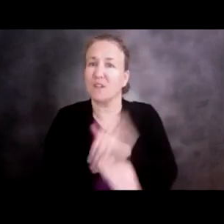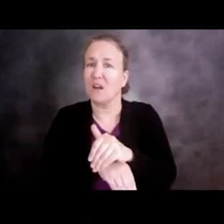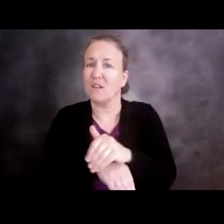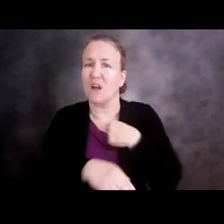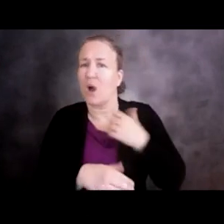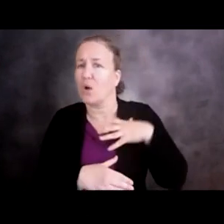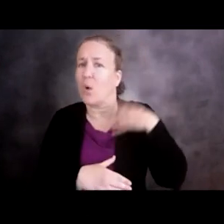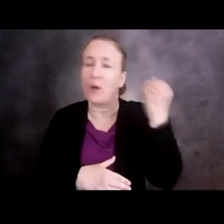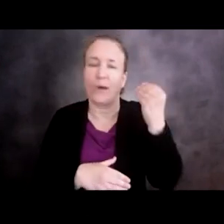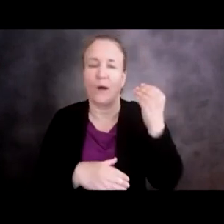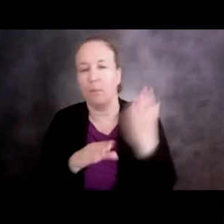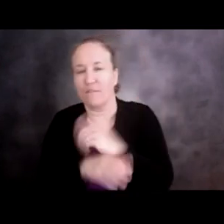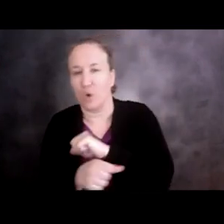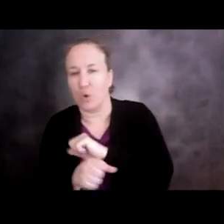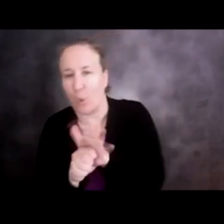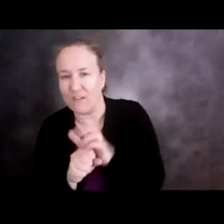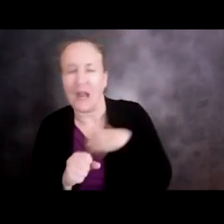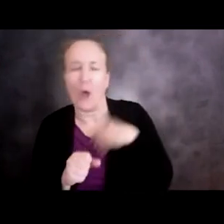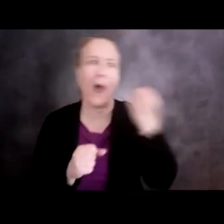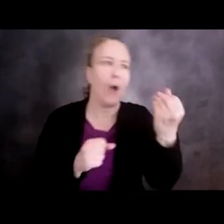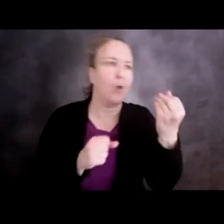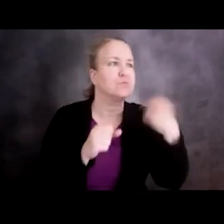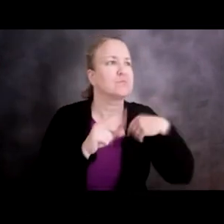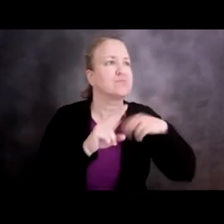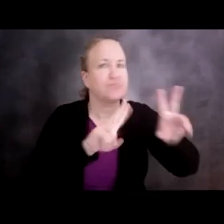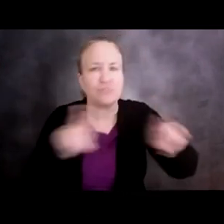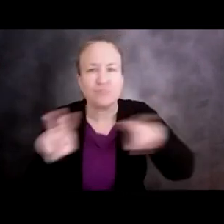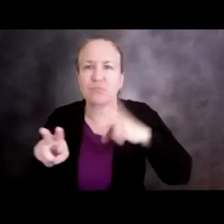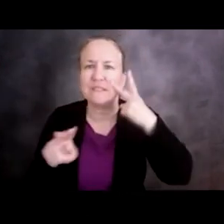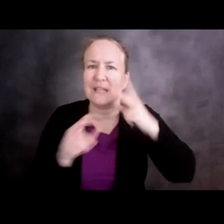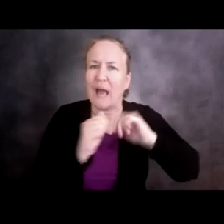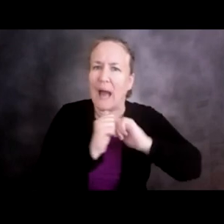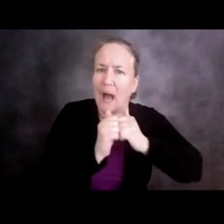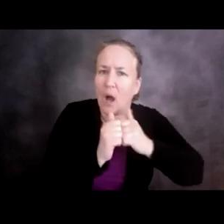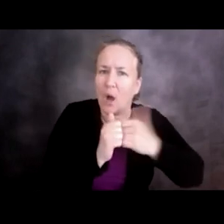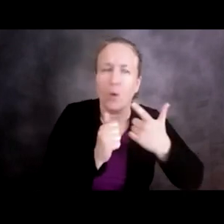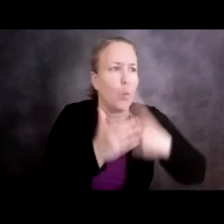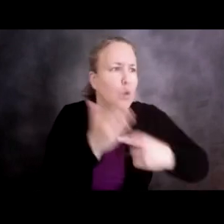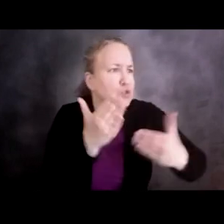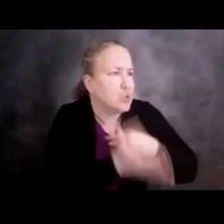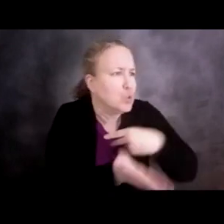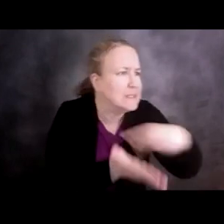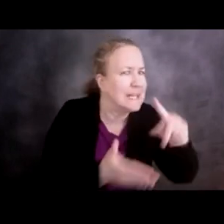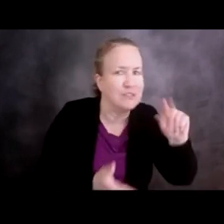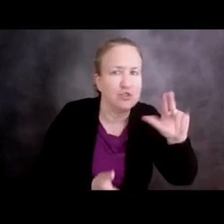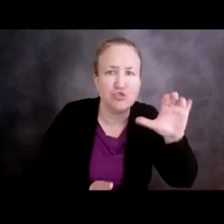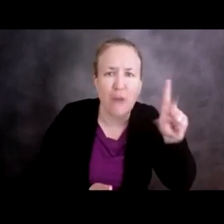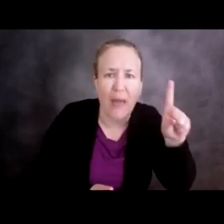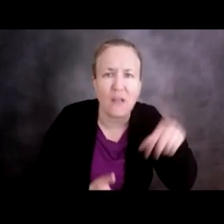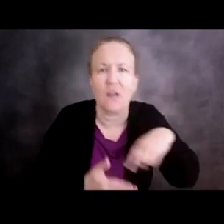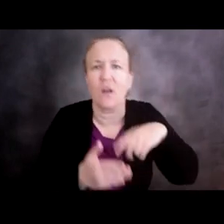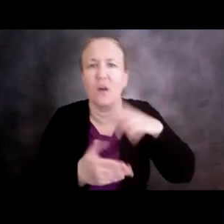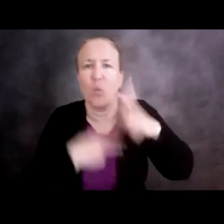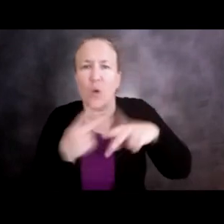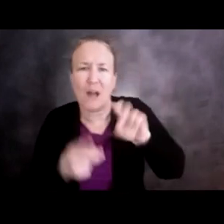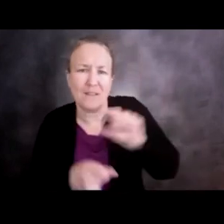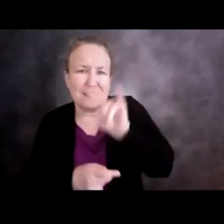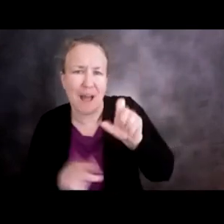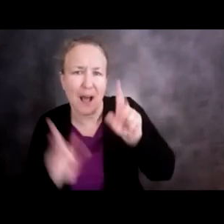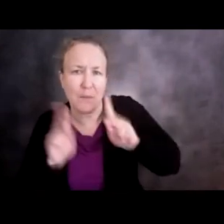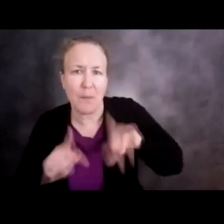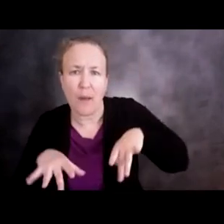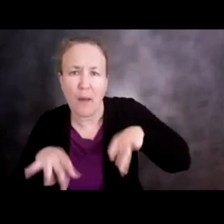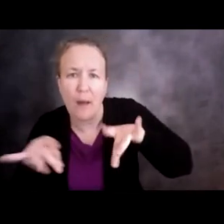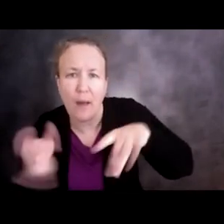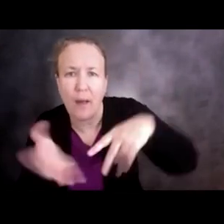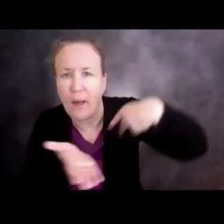well, before COVID, obviously, but to see, like, how, you know, what's the newest dance trend, or, like, you know, what style everybody's picking up on,